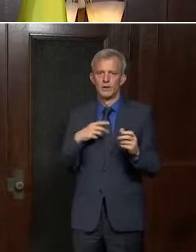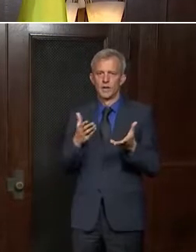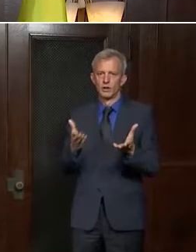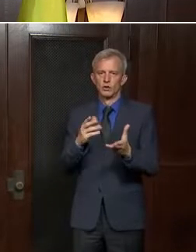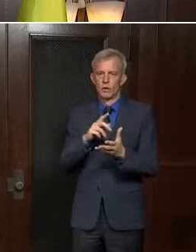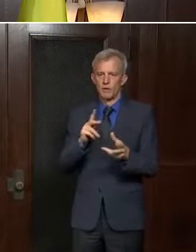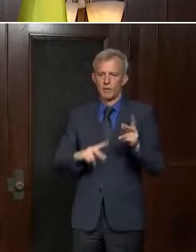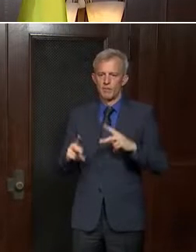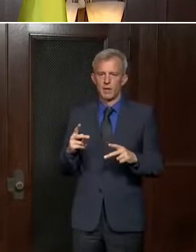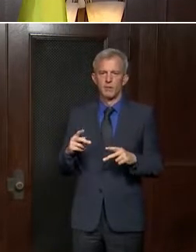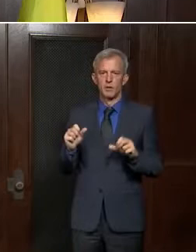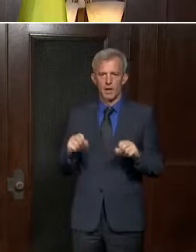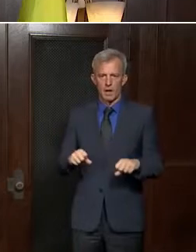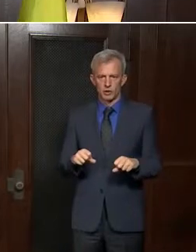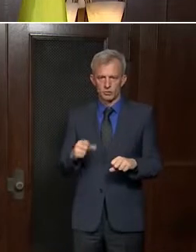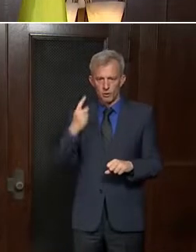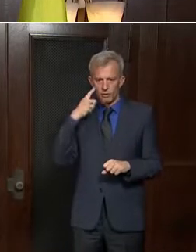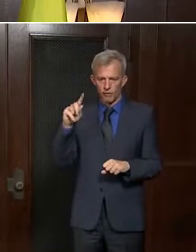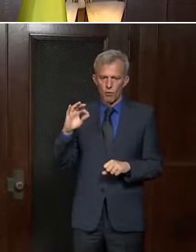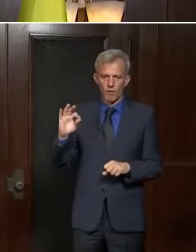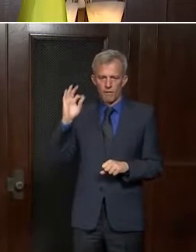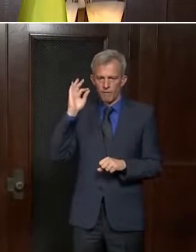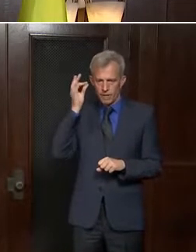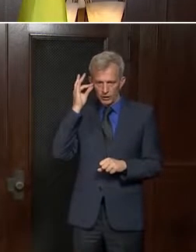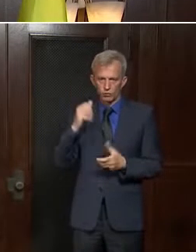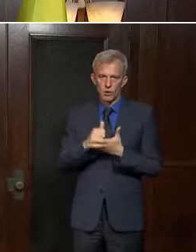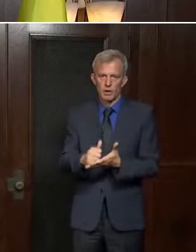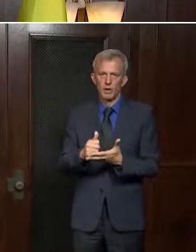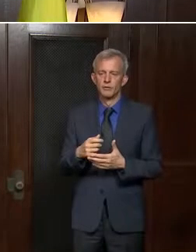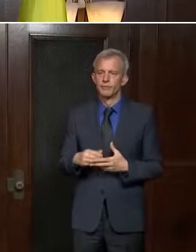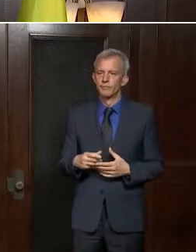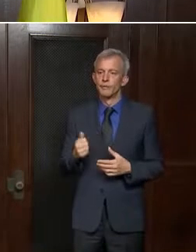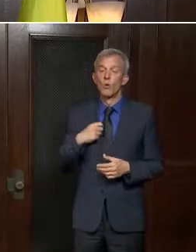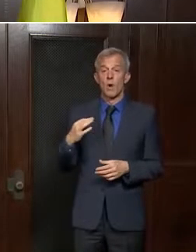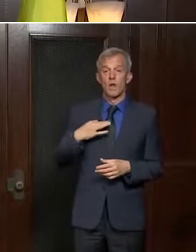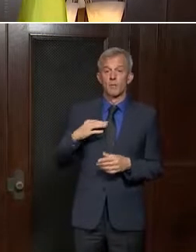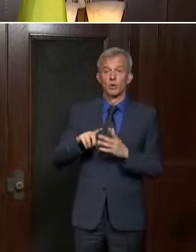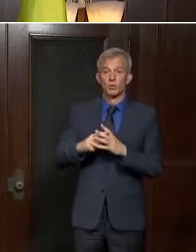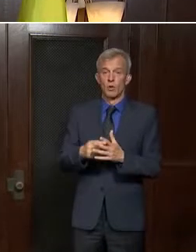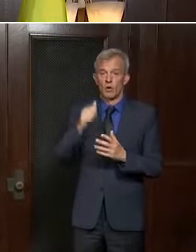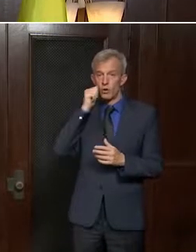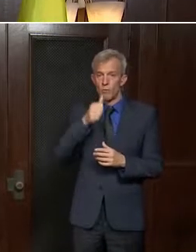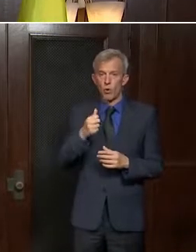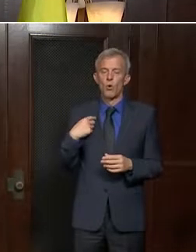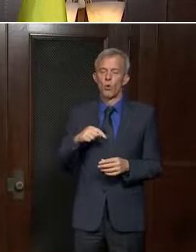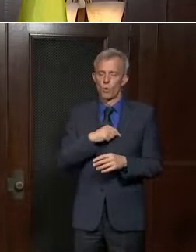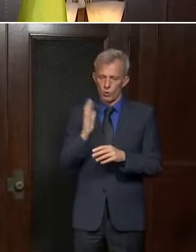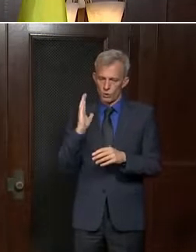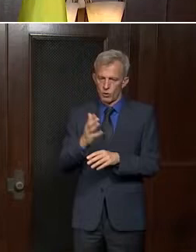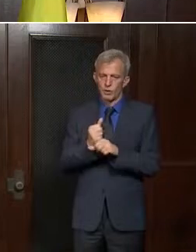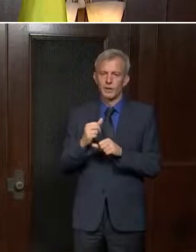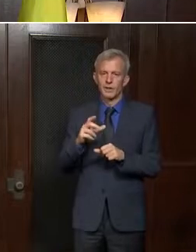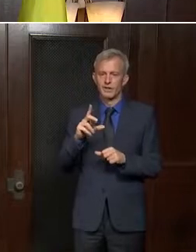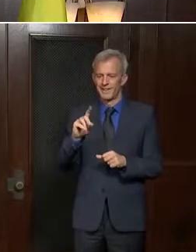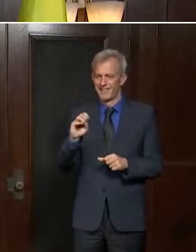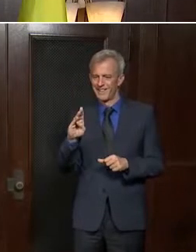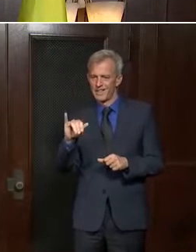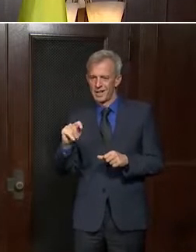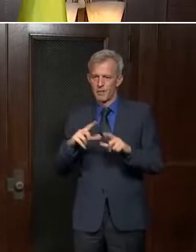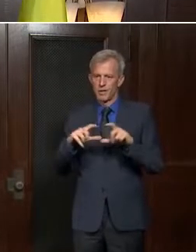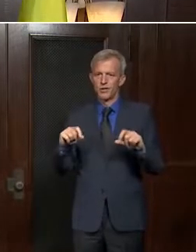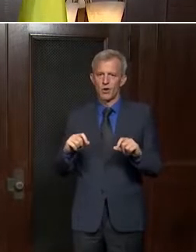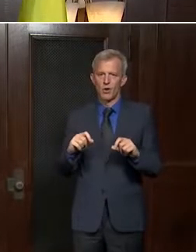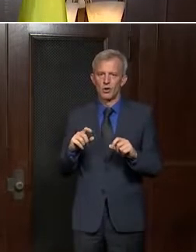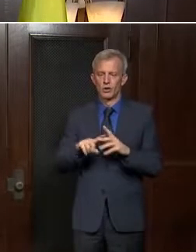aid. We will remember you and thank you. And with applications opening tomorrow, we will get debit cards in people's hands beginning